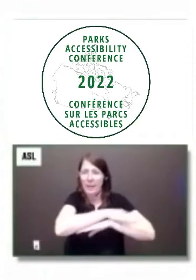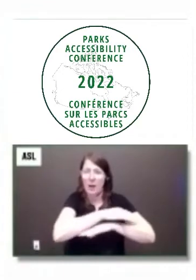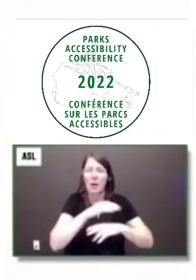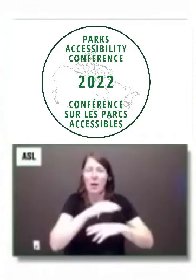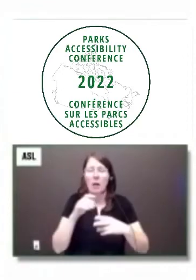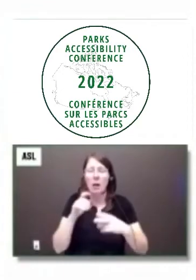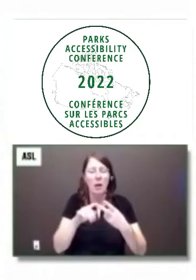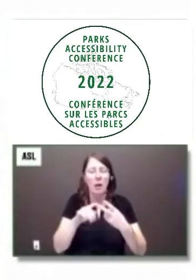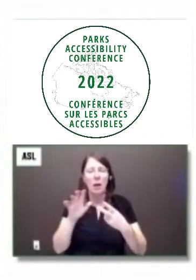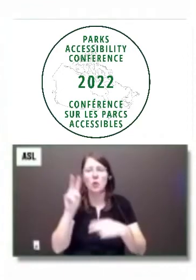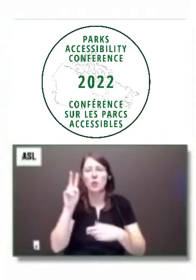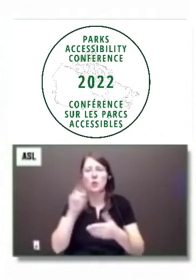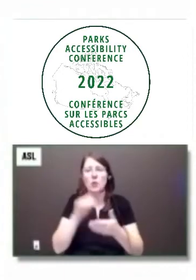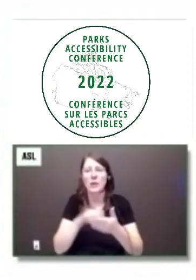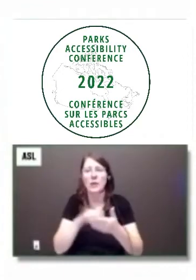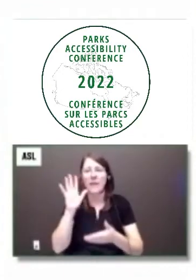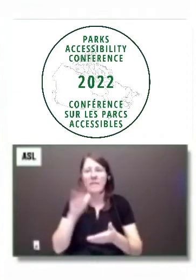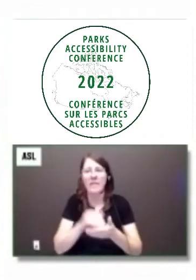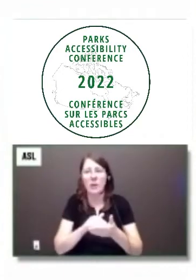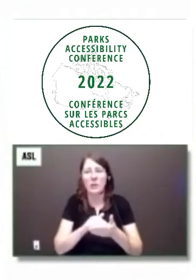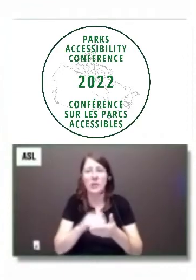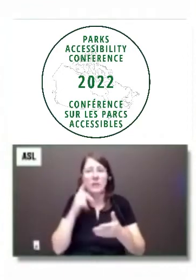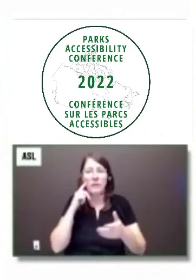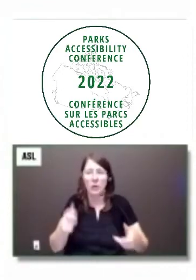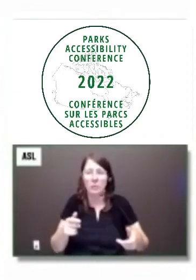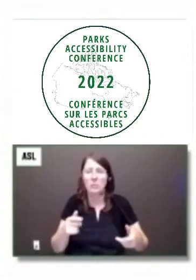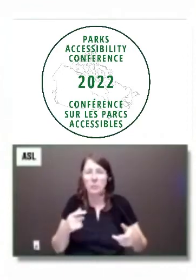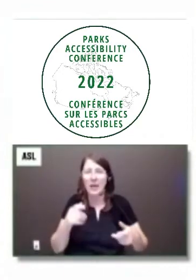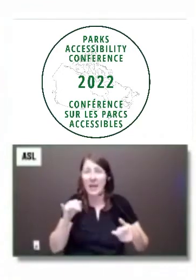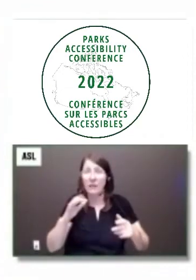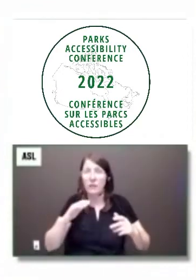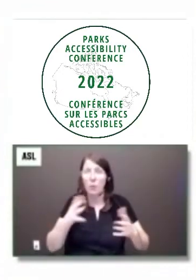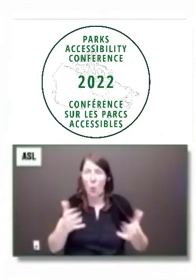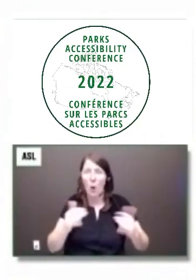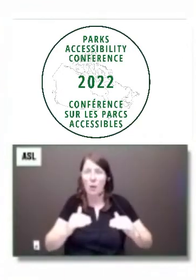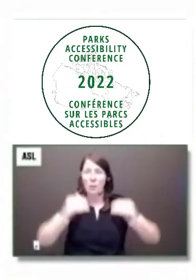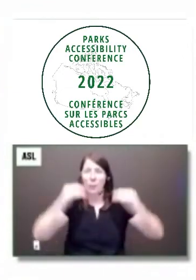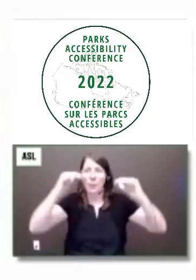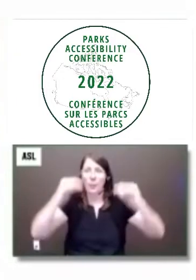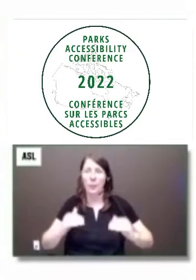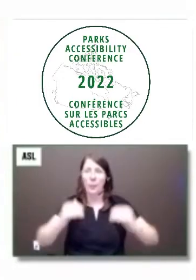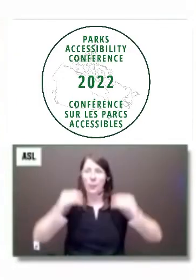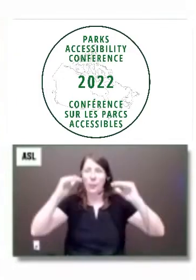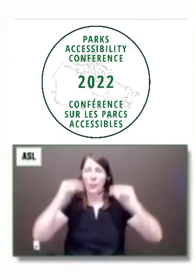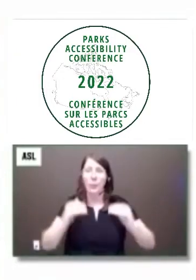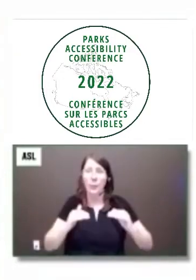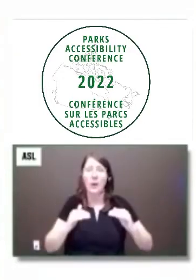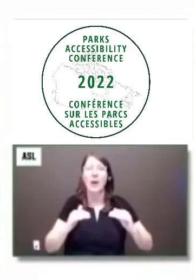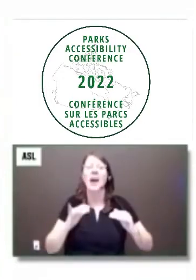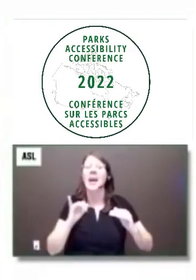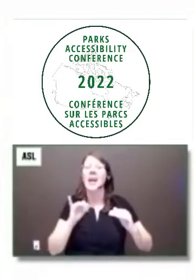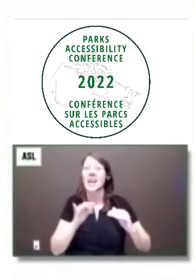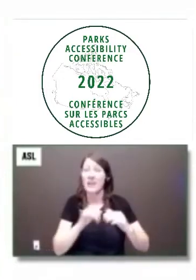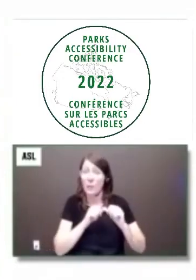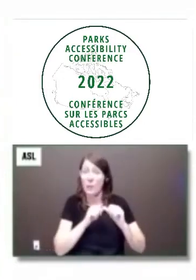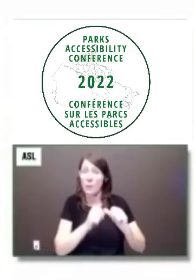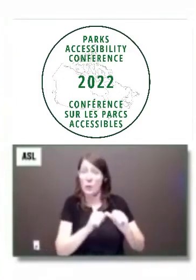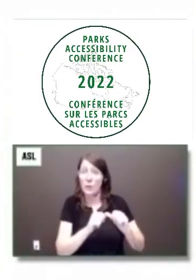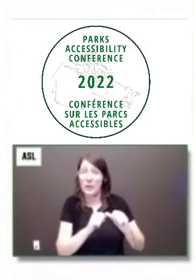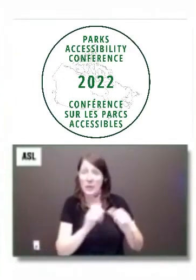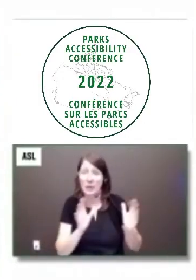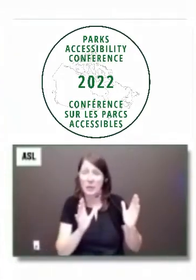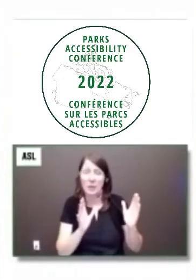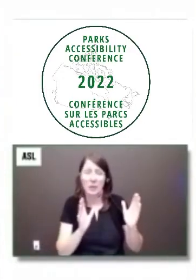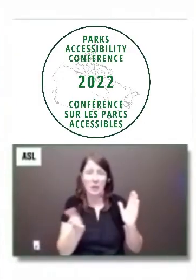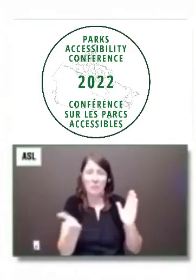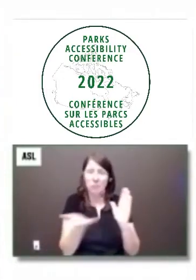$5,000 for a height adjustable one. That is, there are cheaper ones if you want it to be permanently attached to the wall. And the